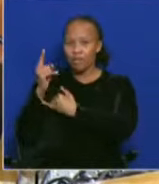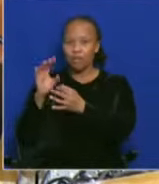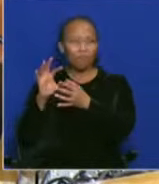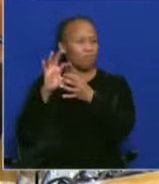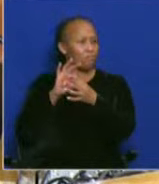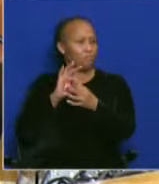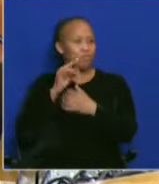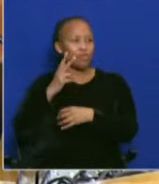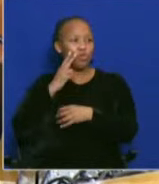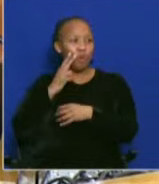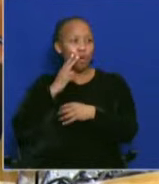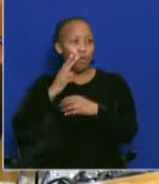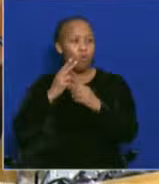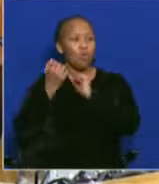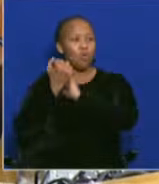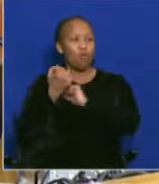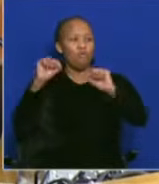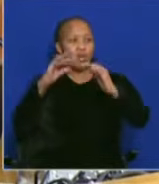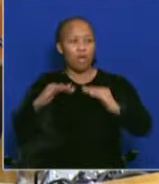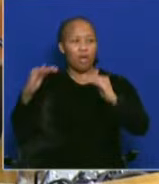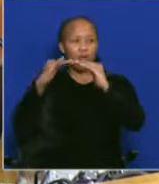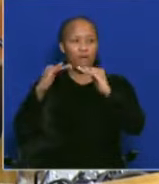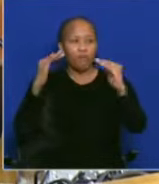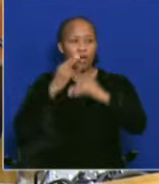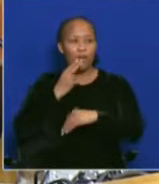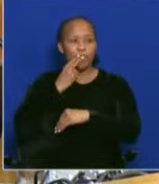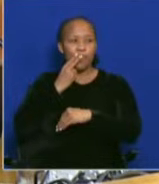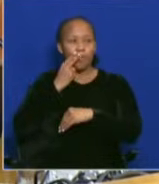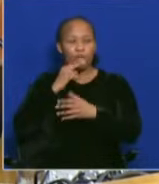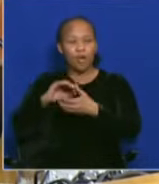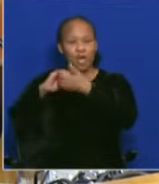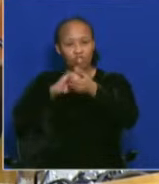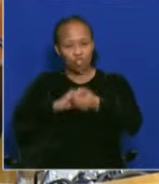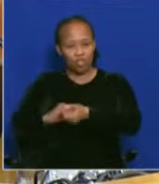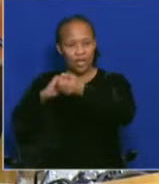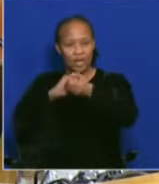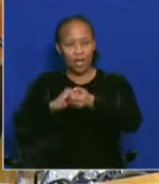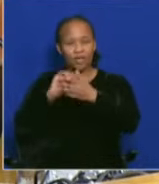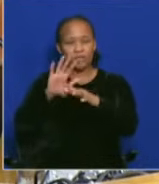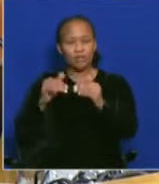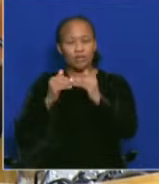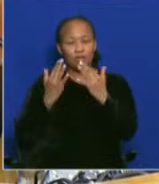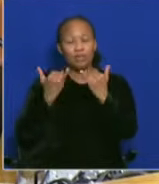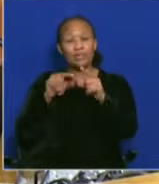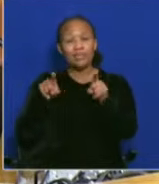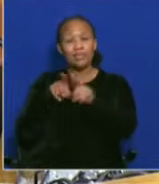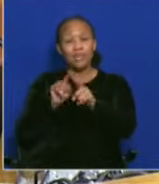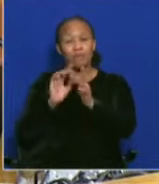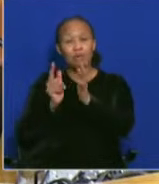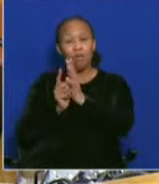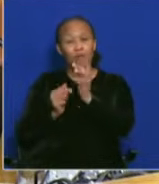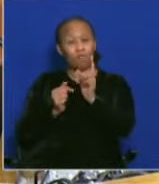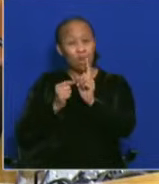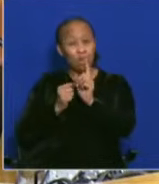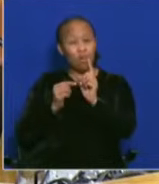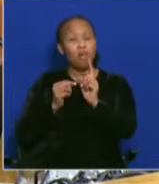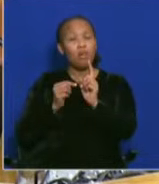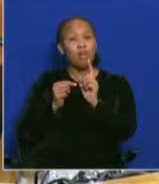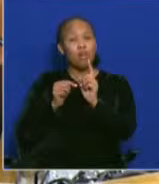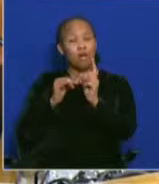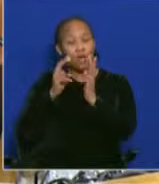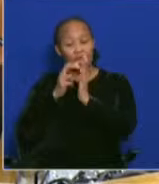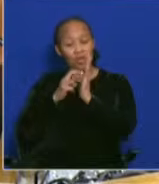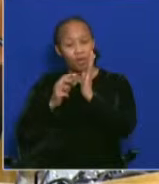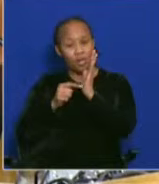representing independent tobacco manufacturers, and advocating for lawful competition, effective regulation, and meaningful measures to